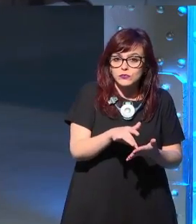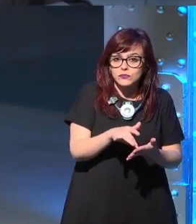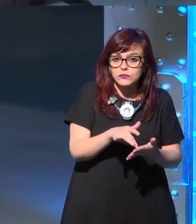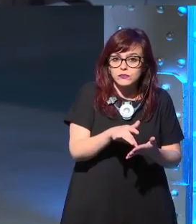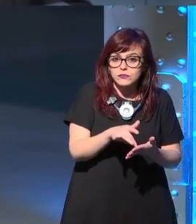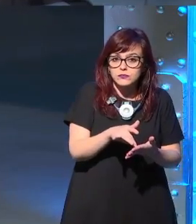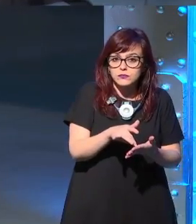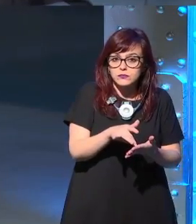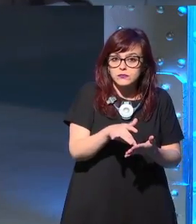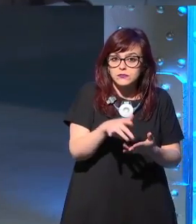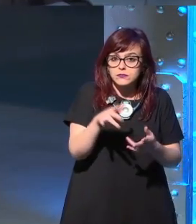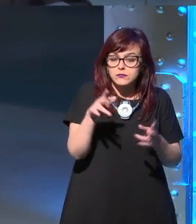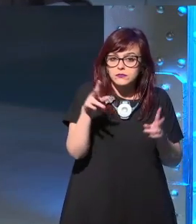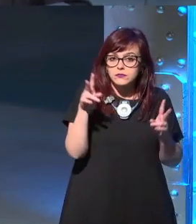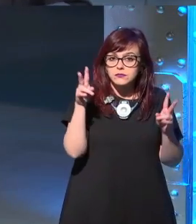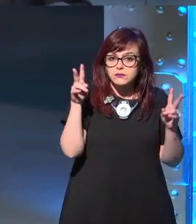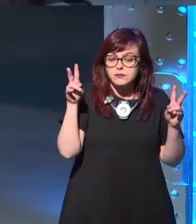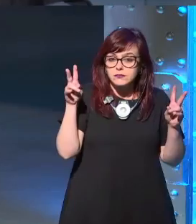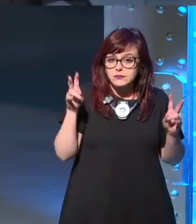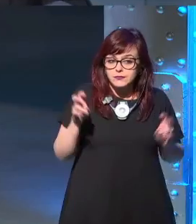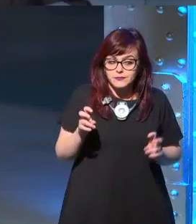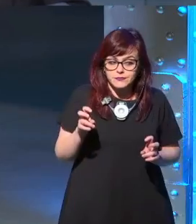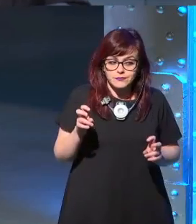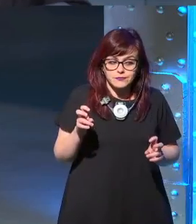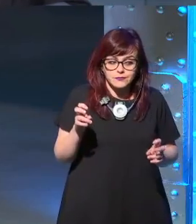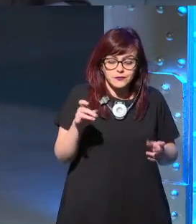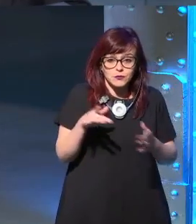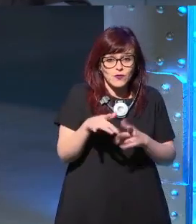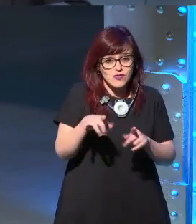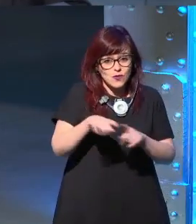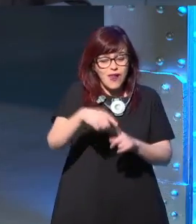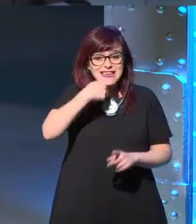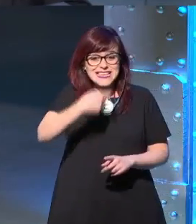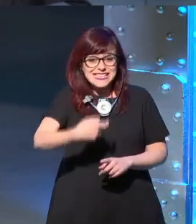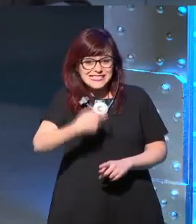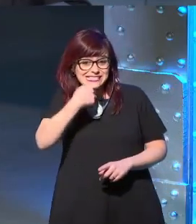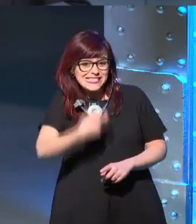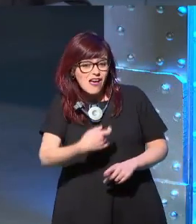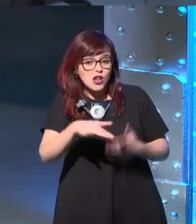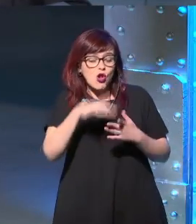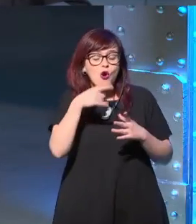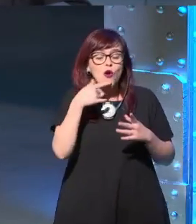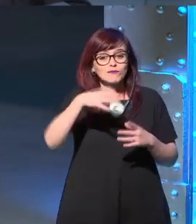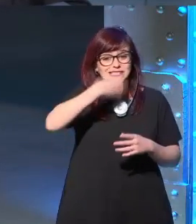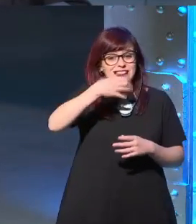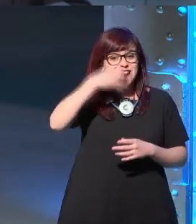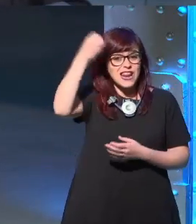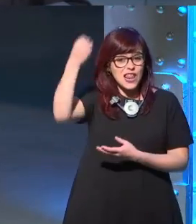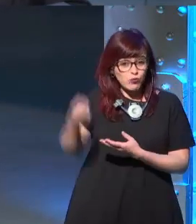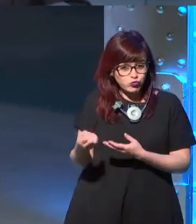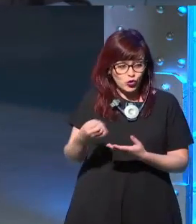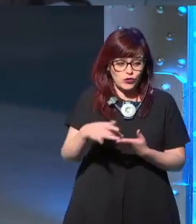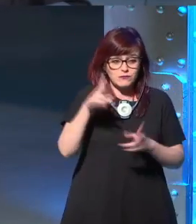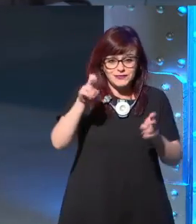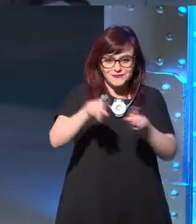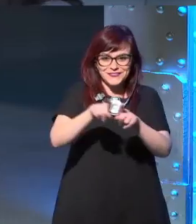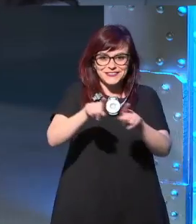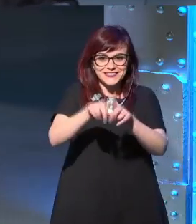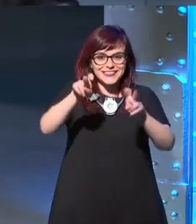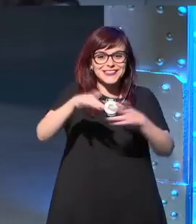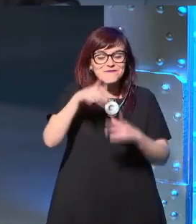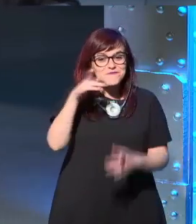the way Newton or Einstein was. He didn't have a mind that was so amazing that you and I can't understand